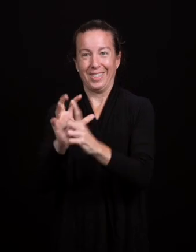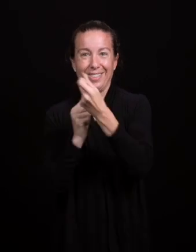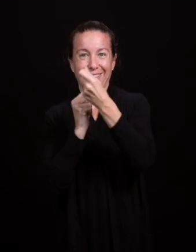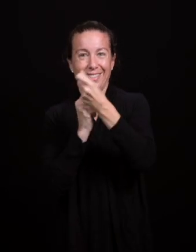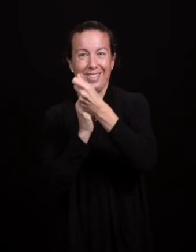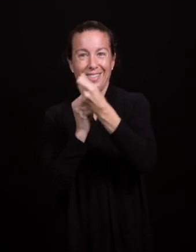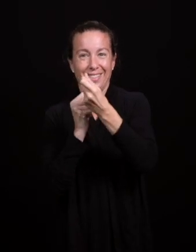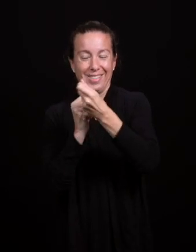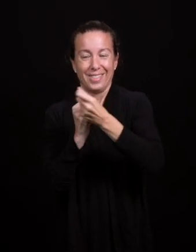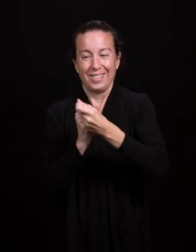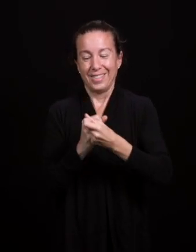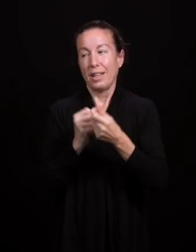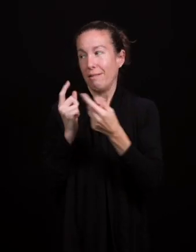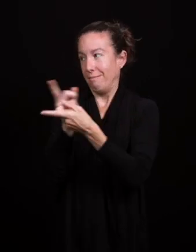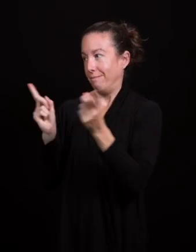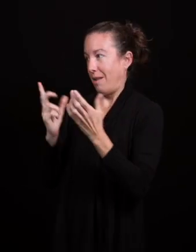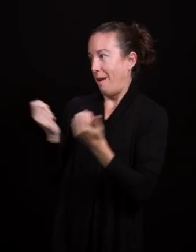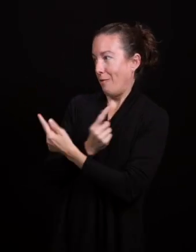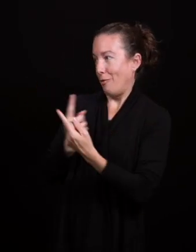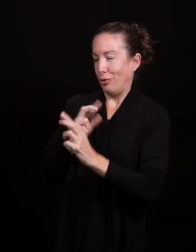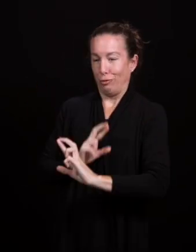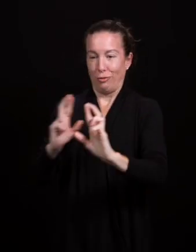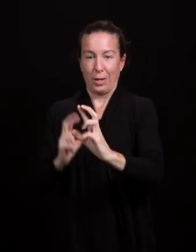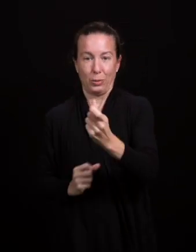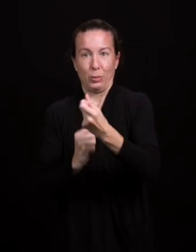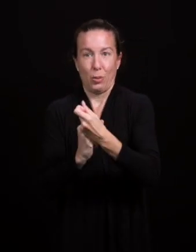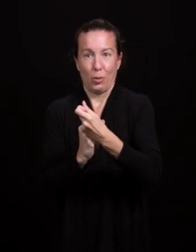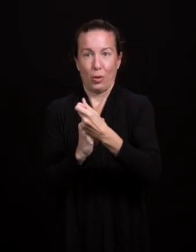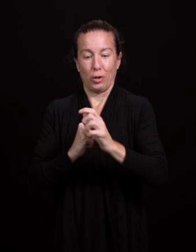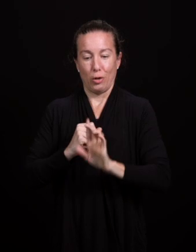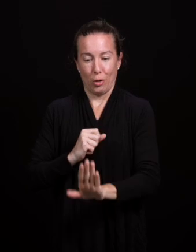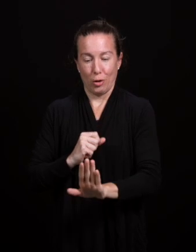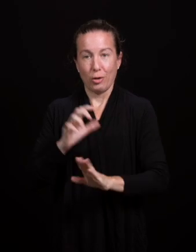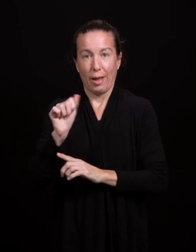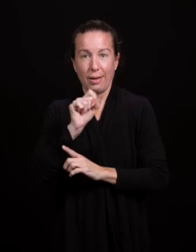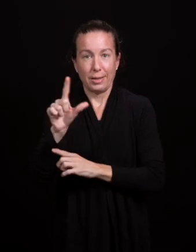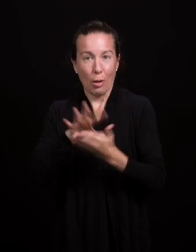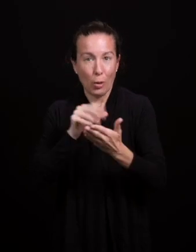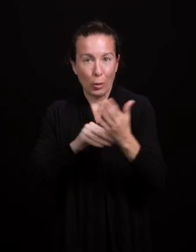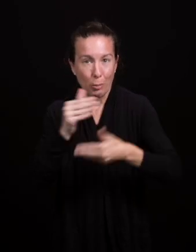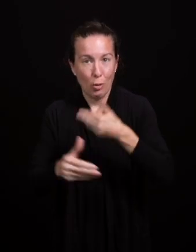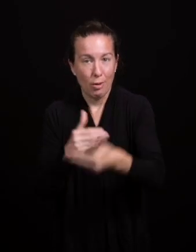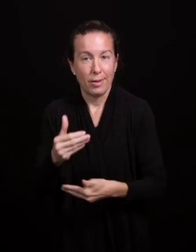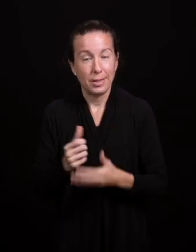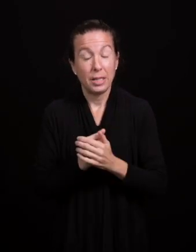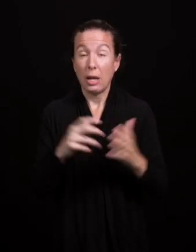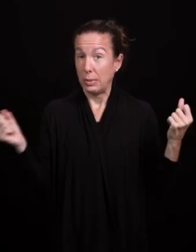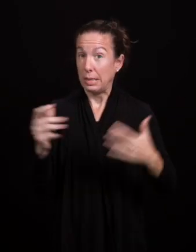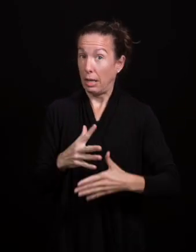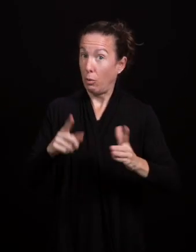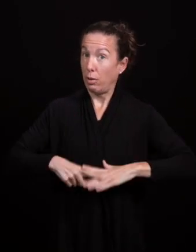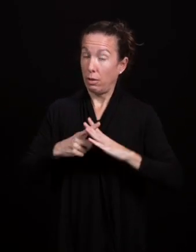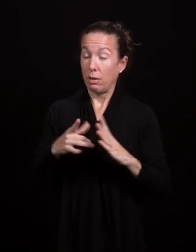support that kind of ASL learning process. And it was scary at